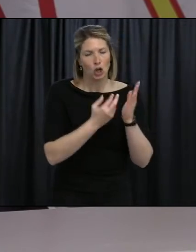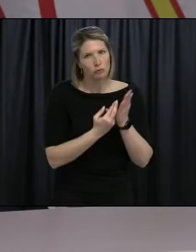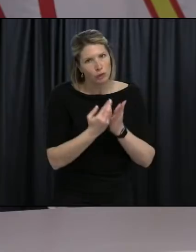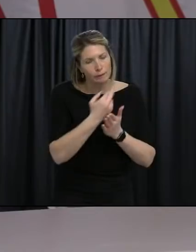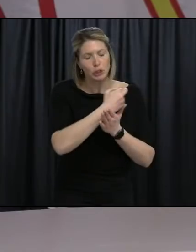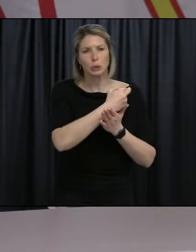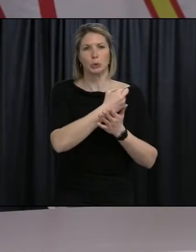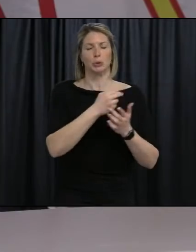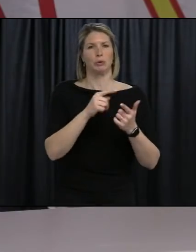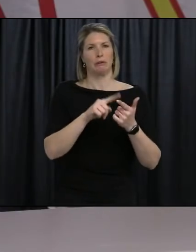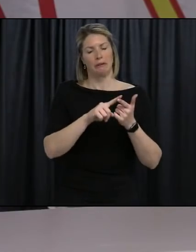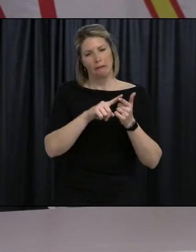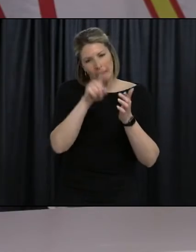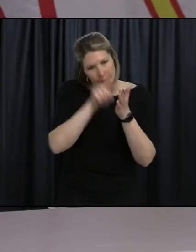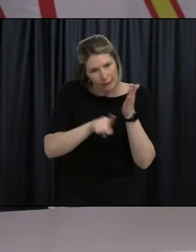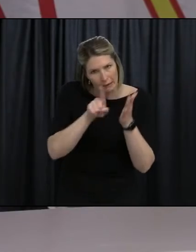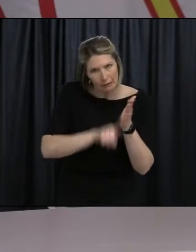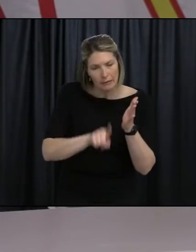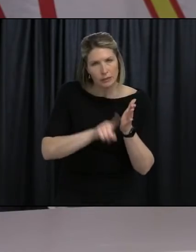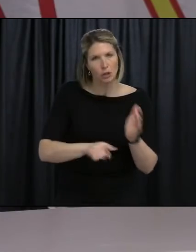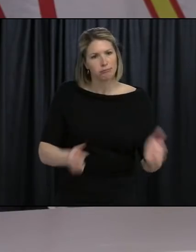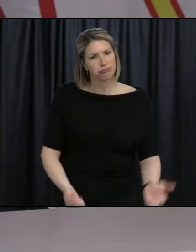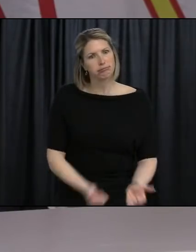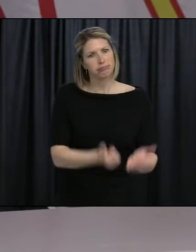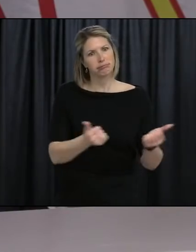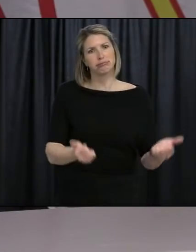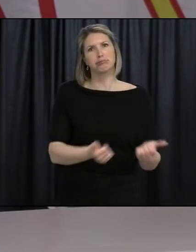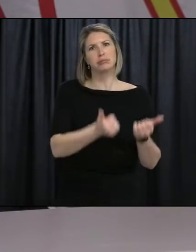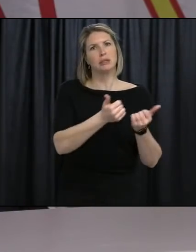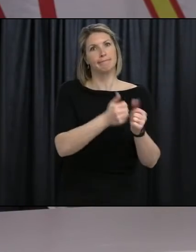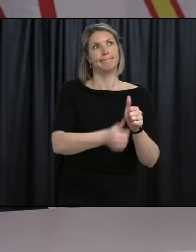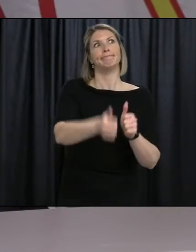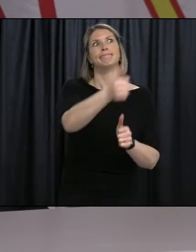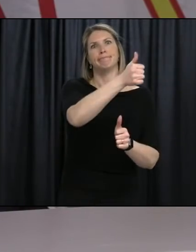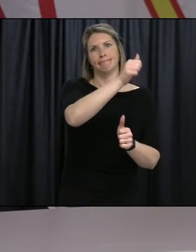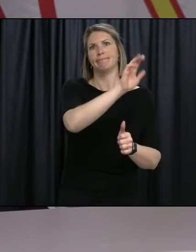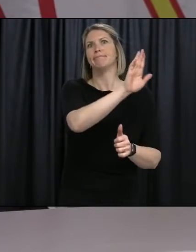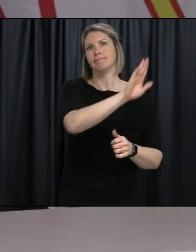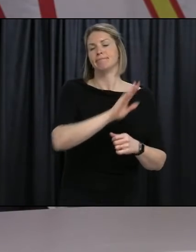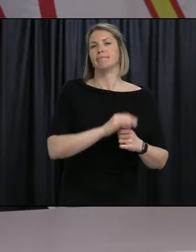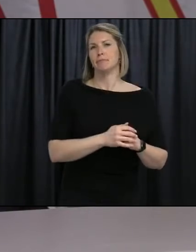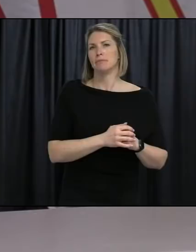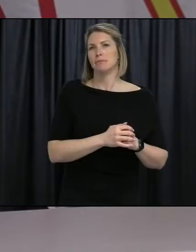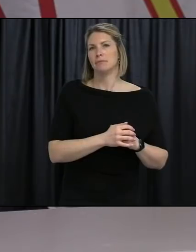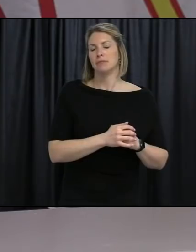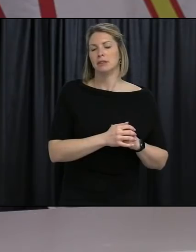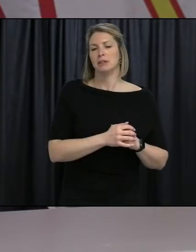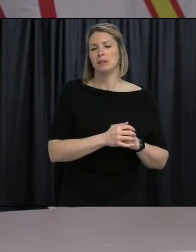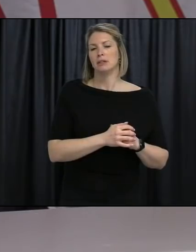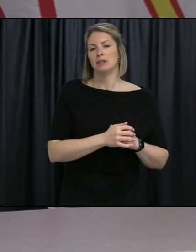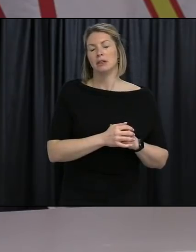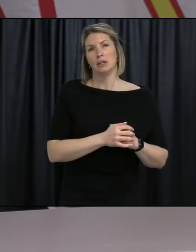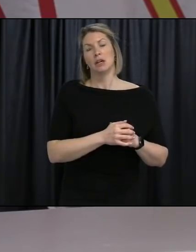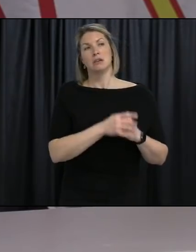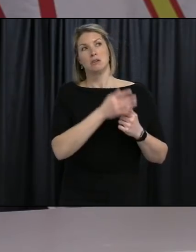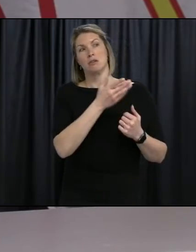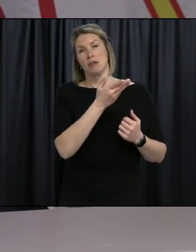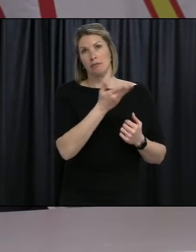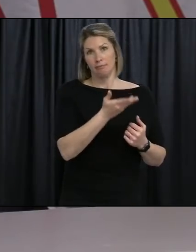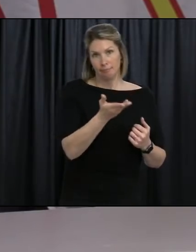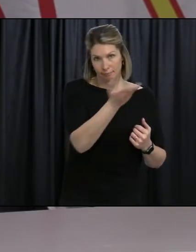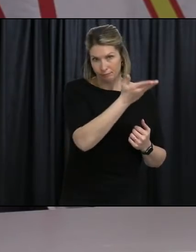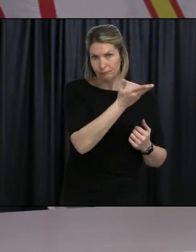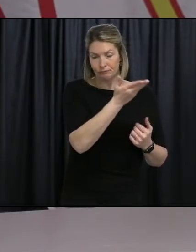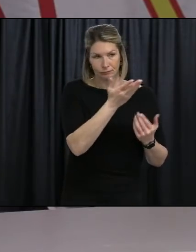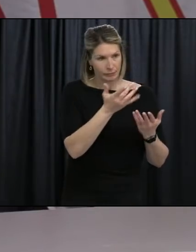lot of investigation being done. And I suspect that when all of that comes is